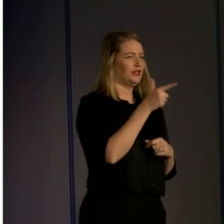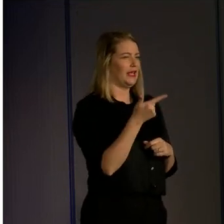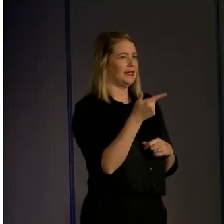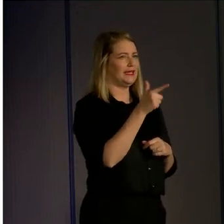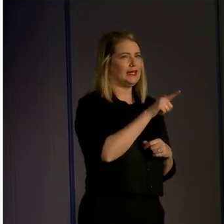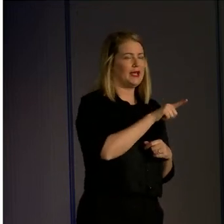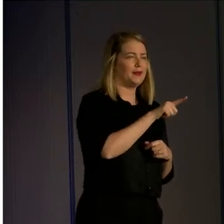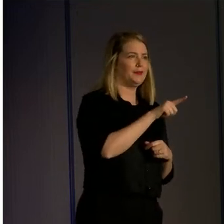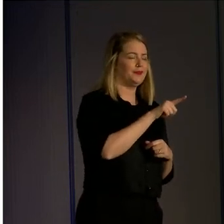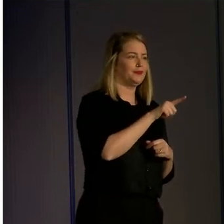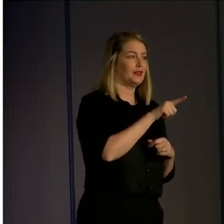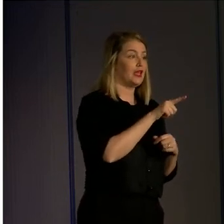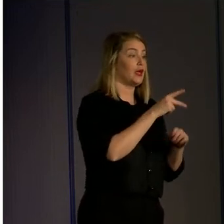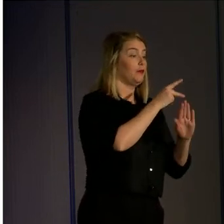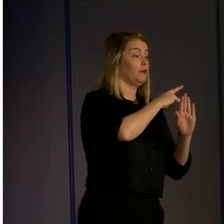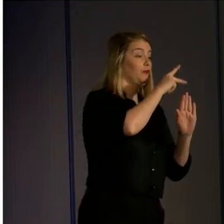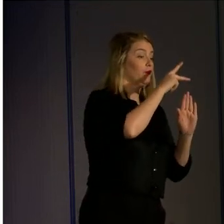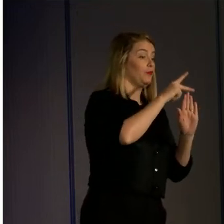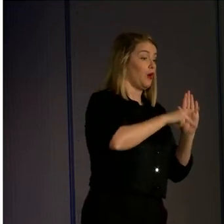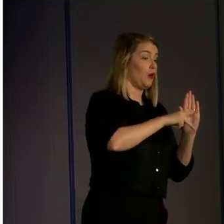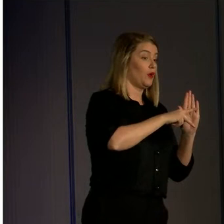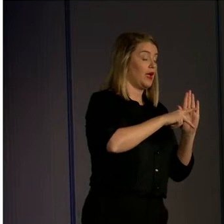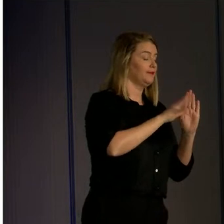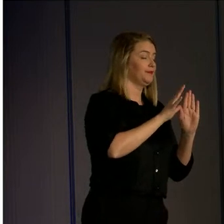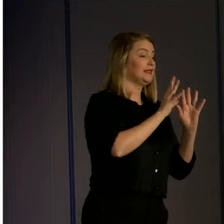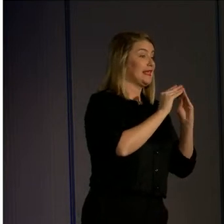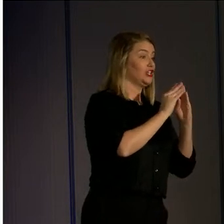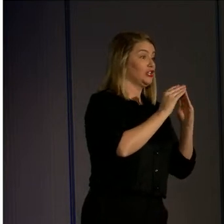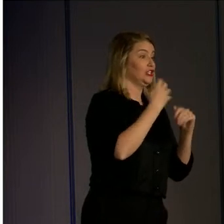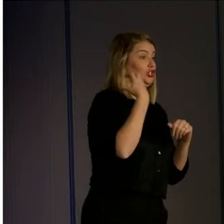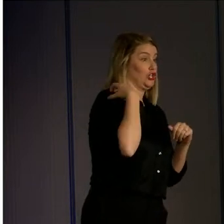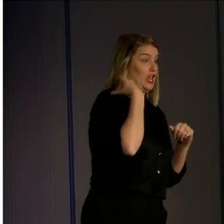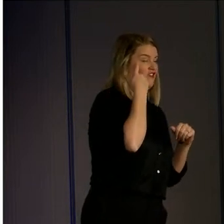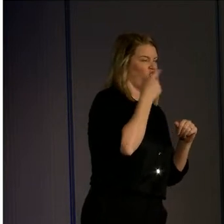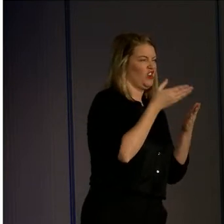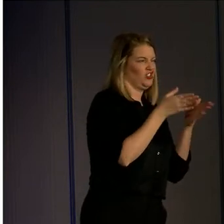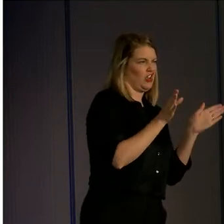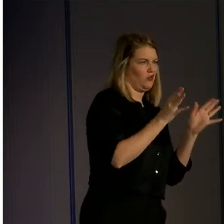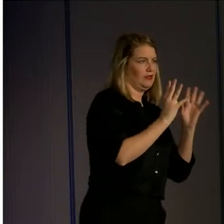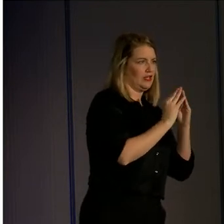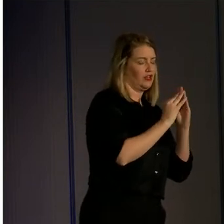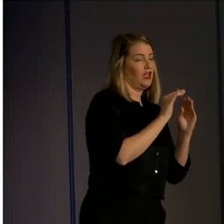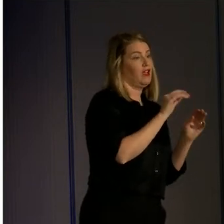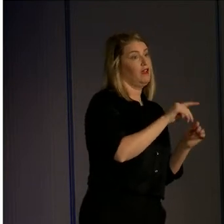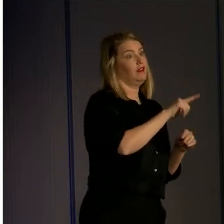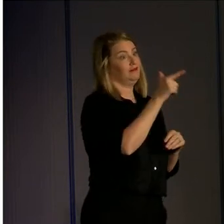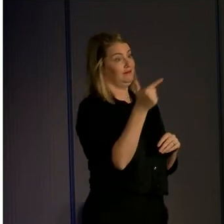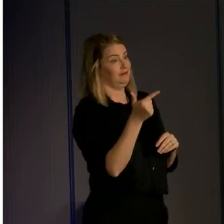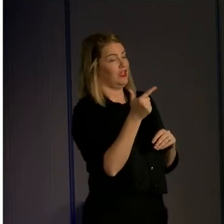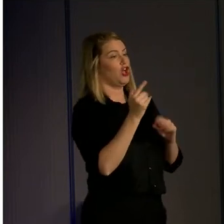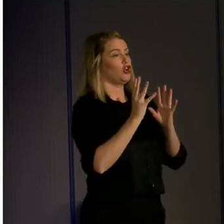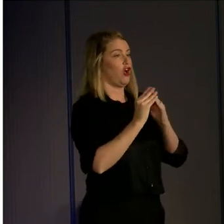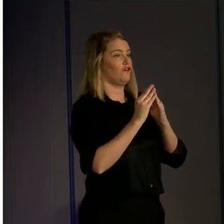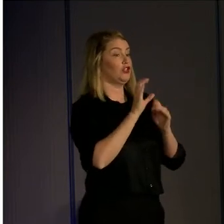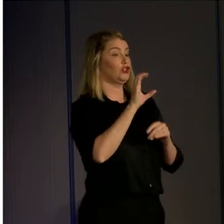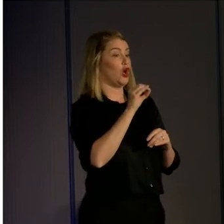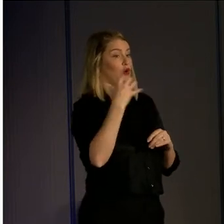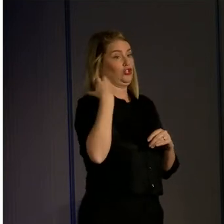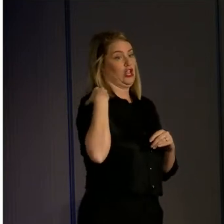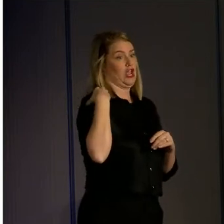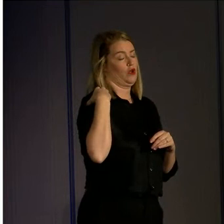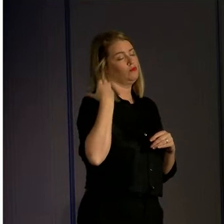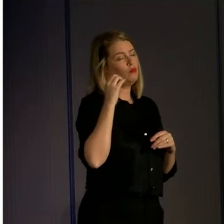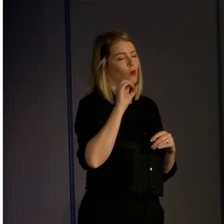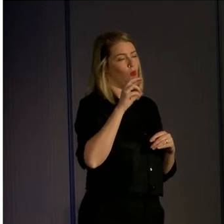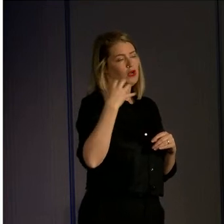being a program session chair for the general sessions and being conference co-chair or